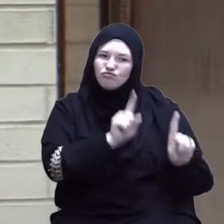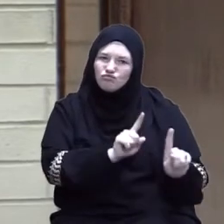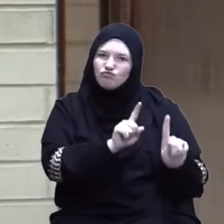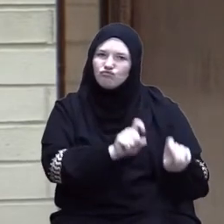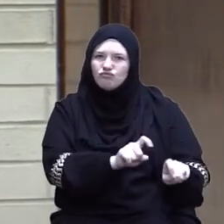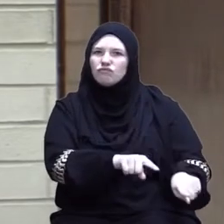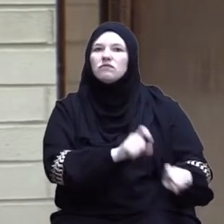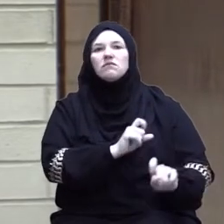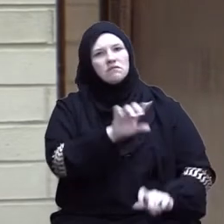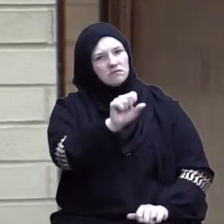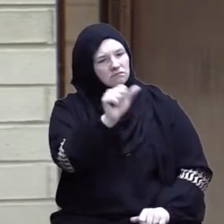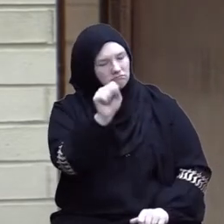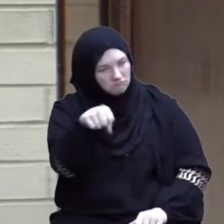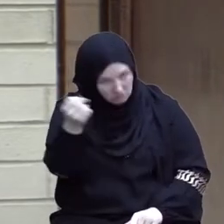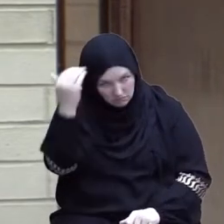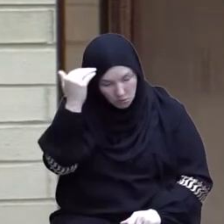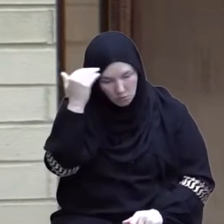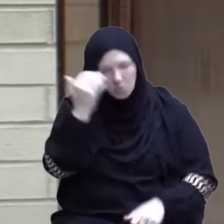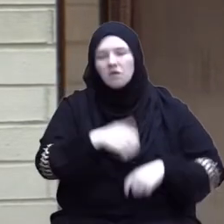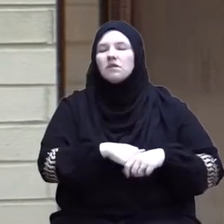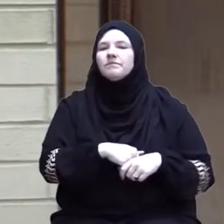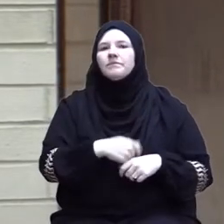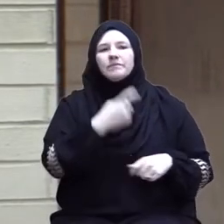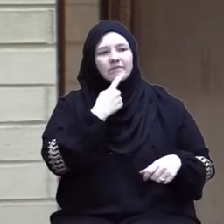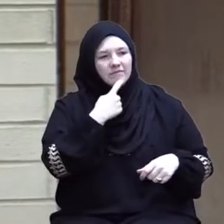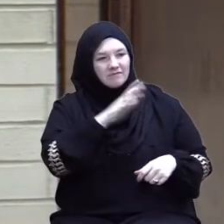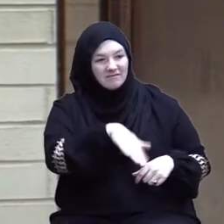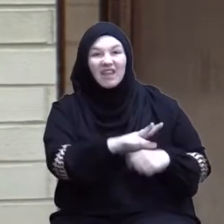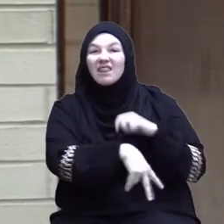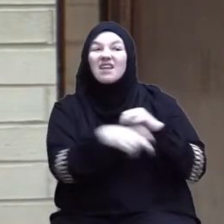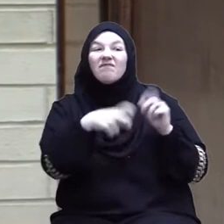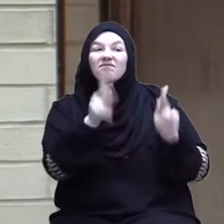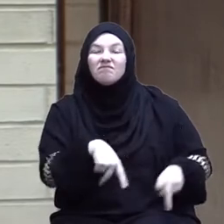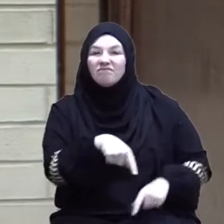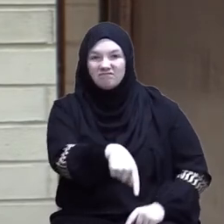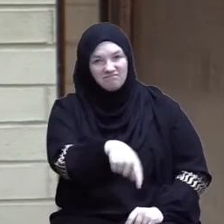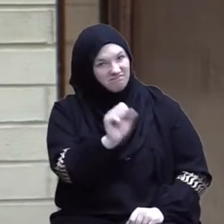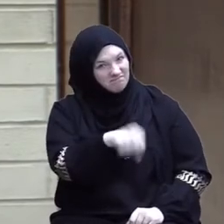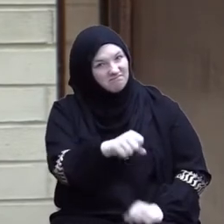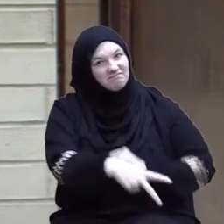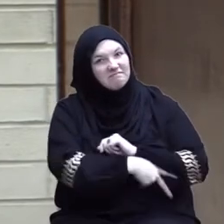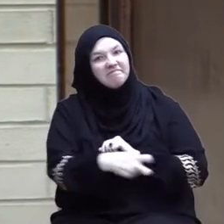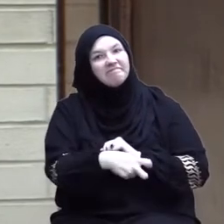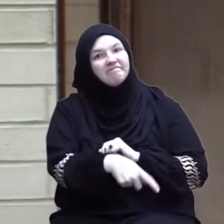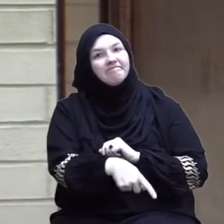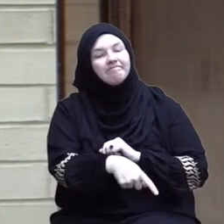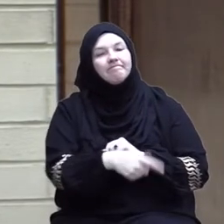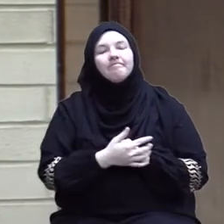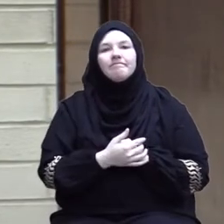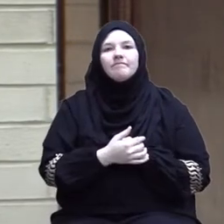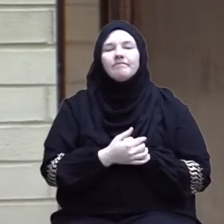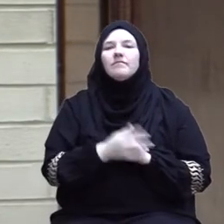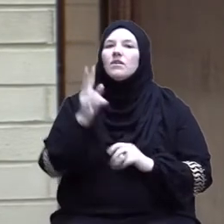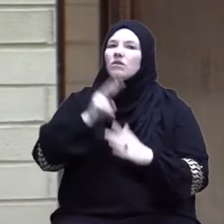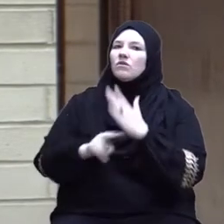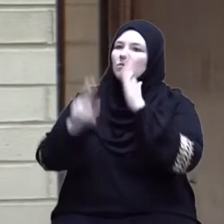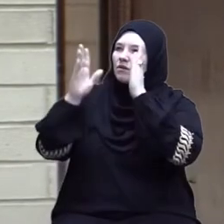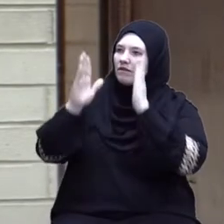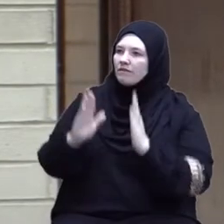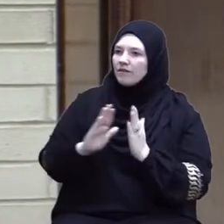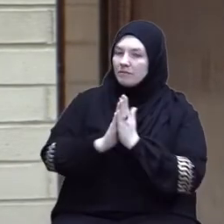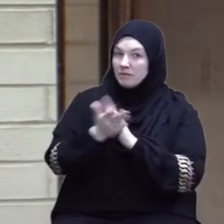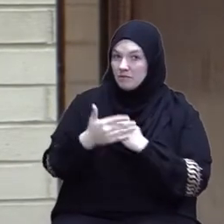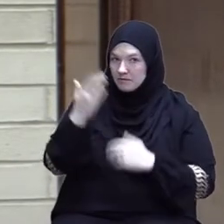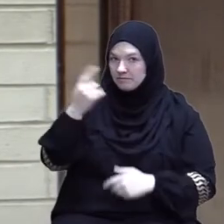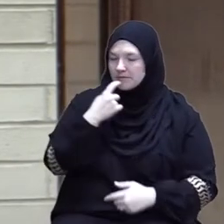"Yes." Then they told him, "He's a thief. He steals." The Prophet sallallahu alaihi wasallam's